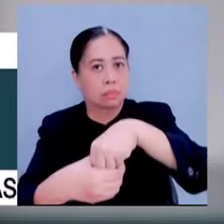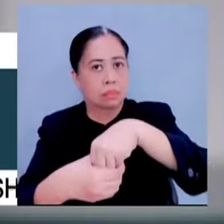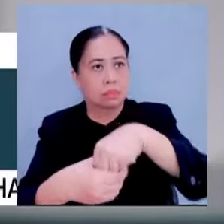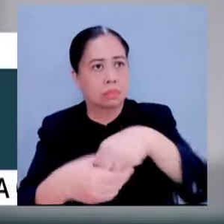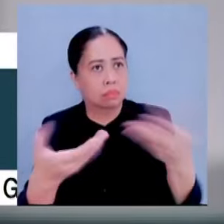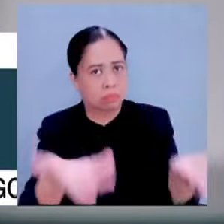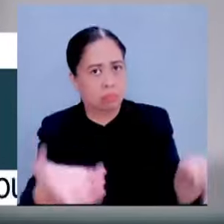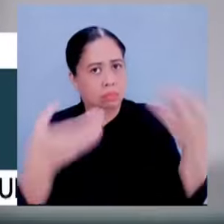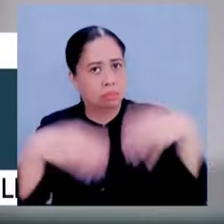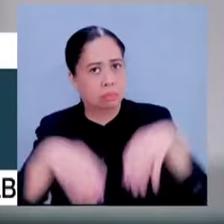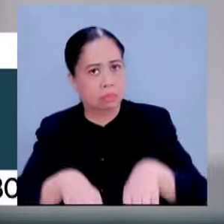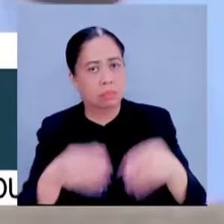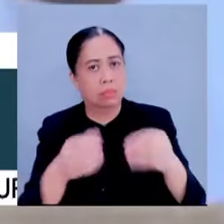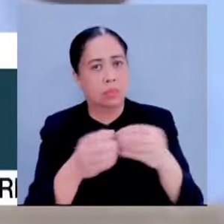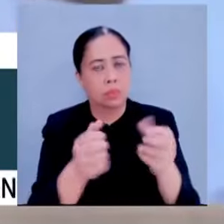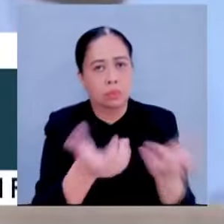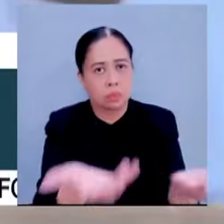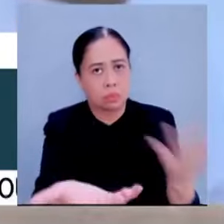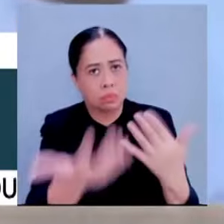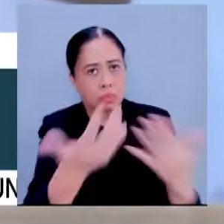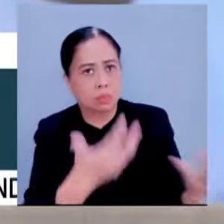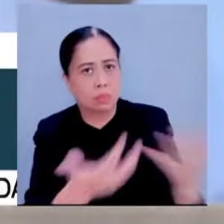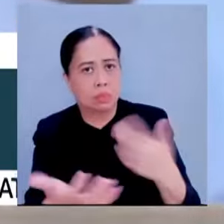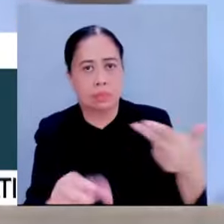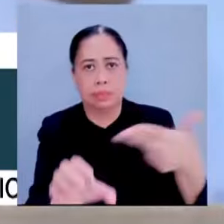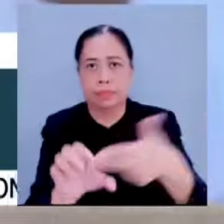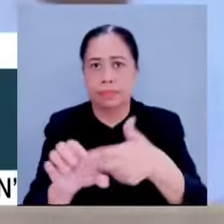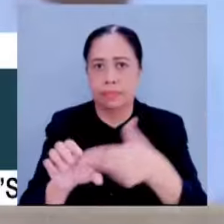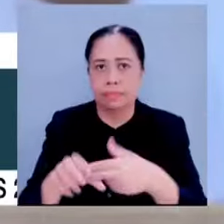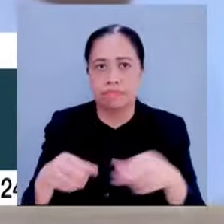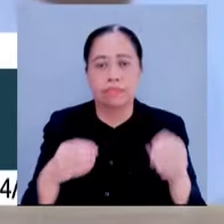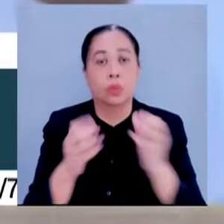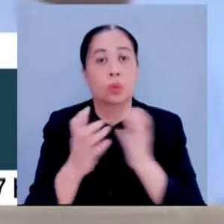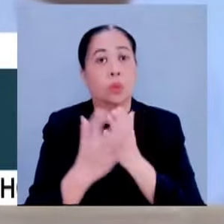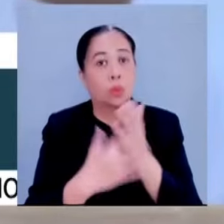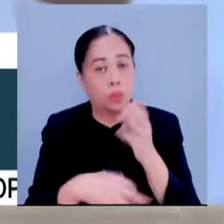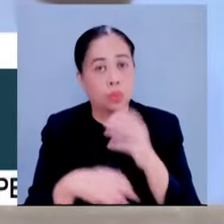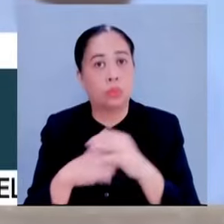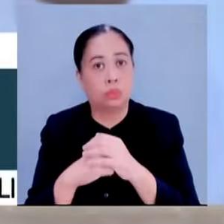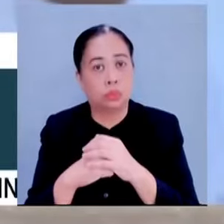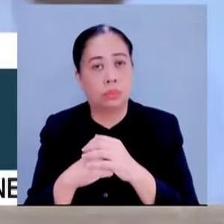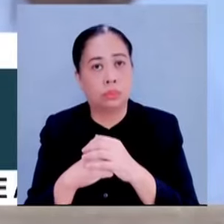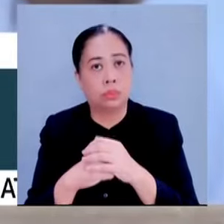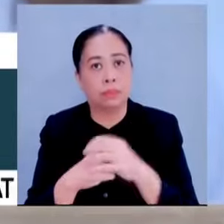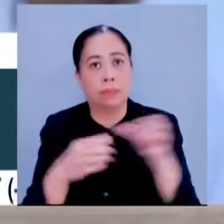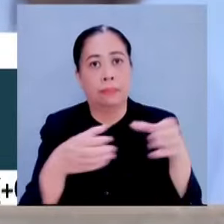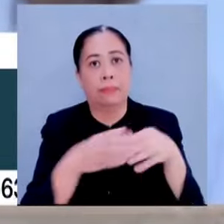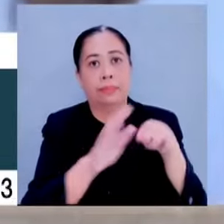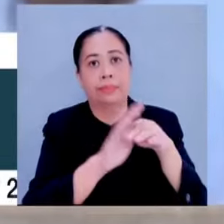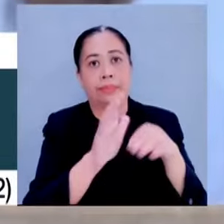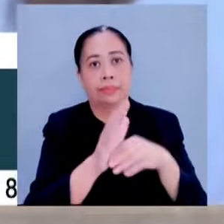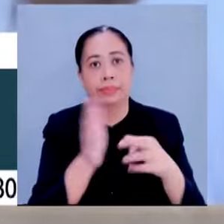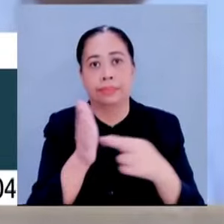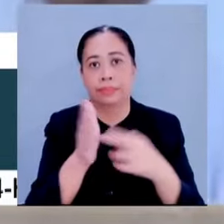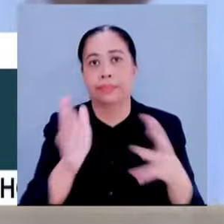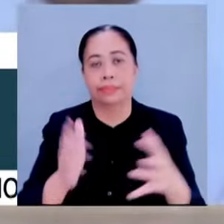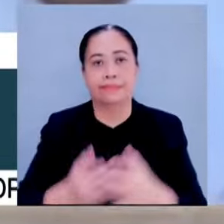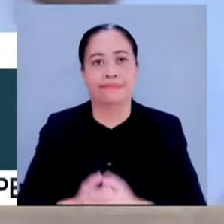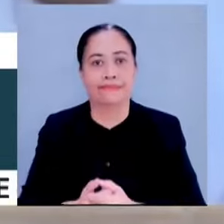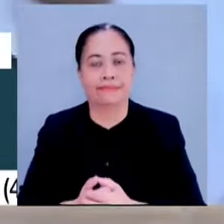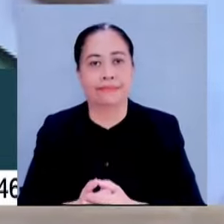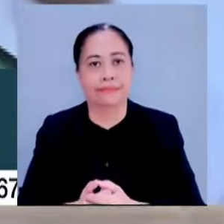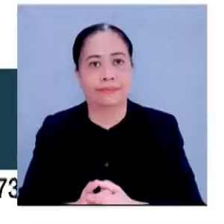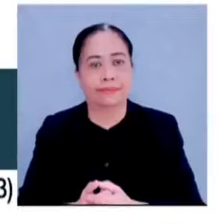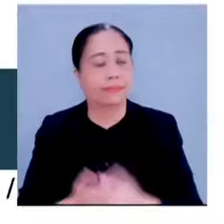a wide array of participation through the party list representatives. Attorney De Lima, glad